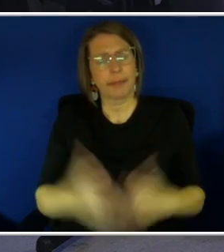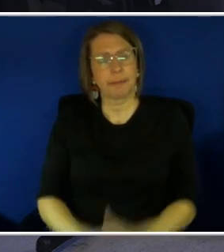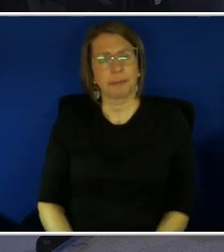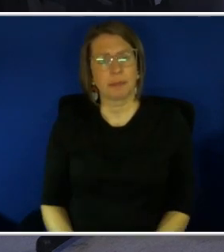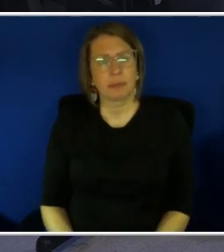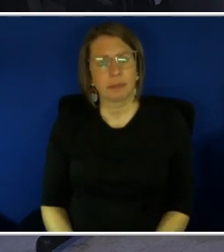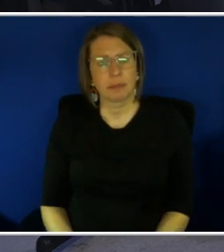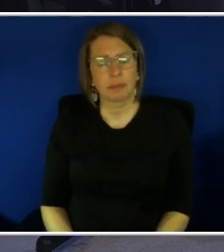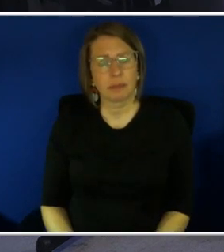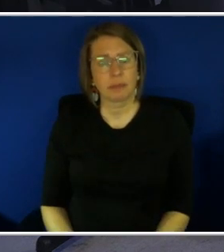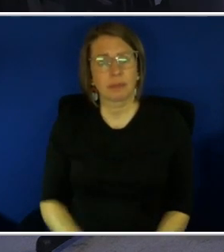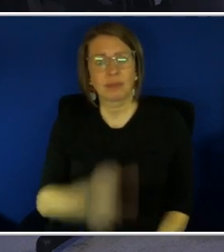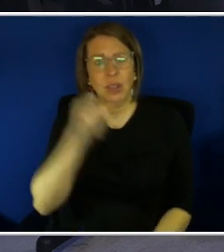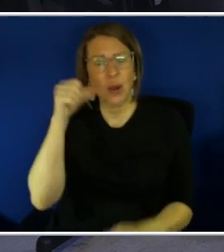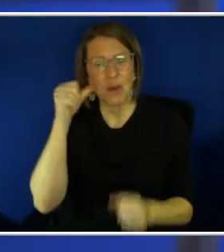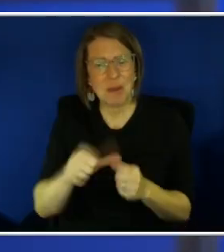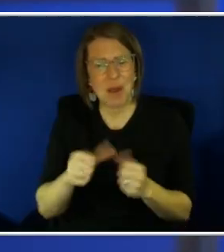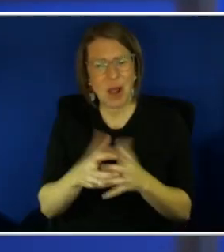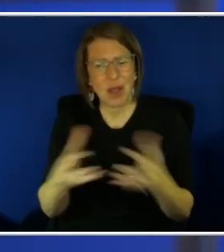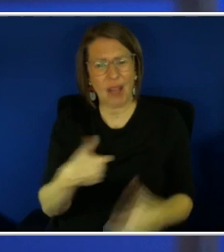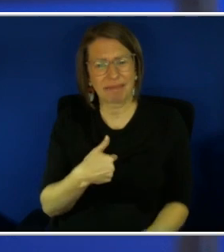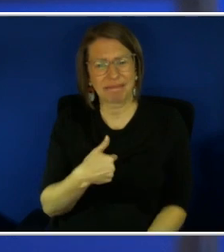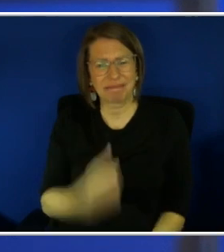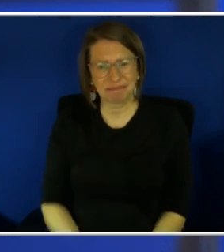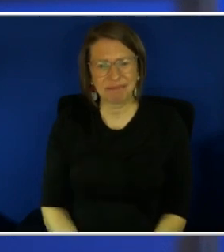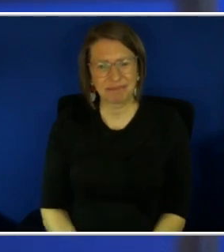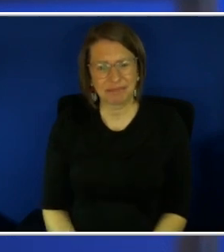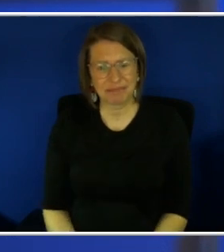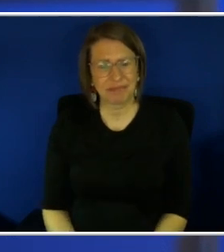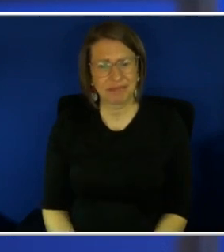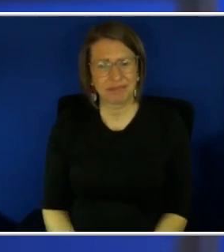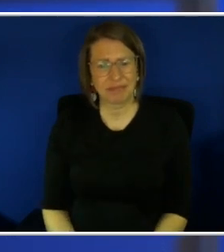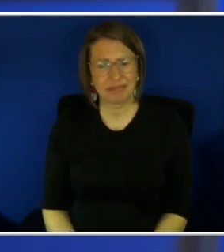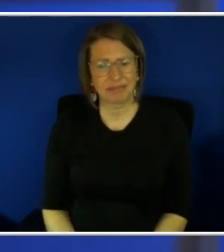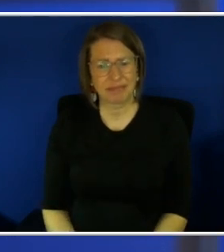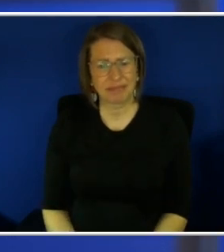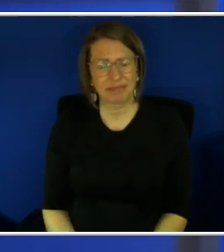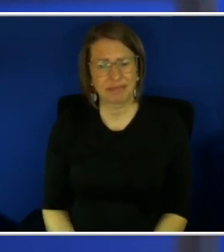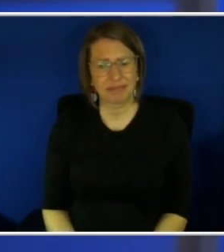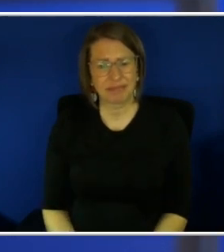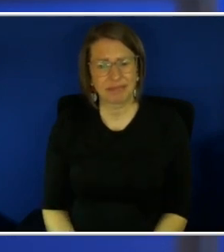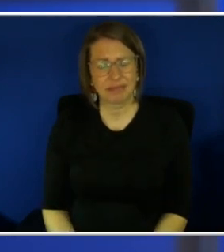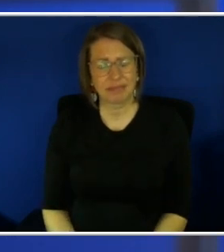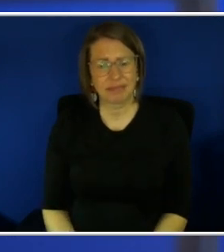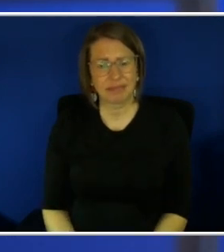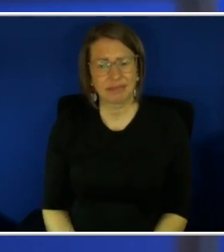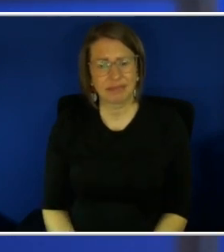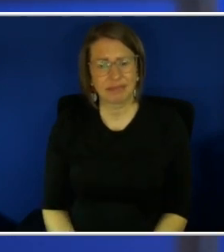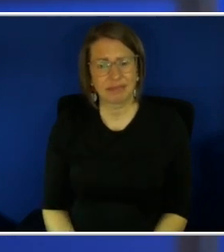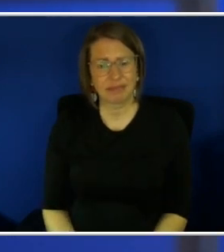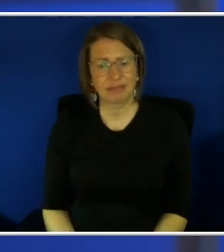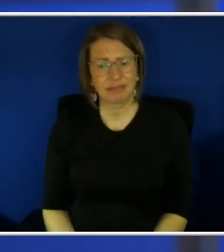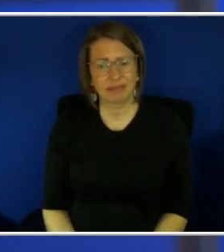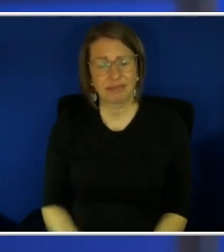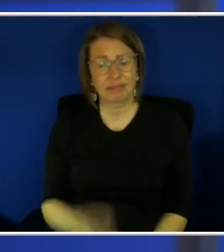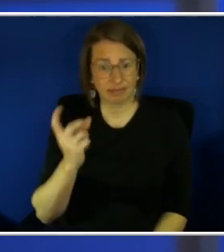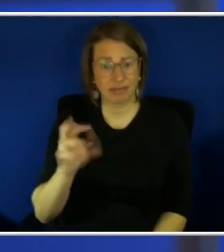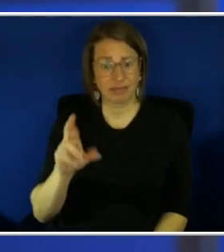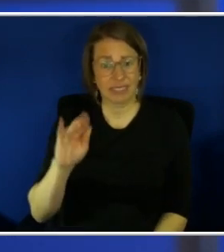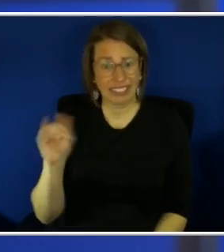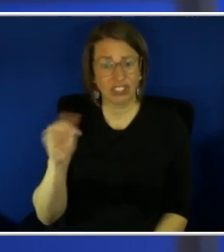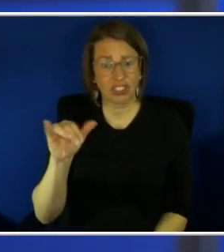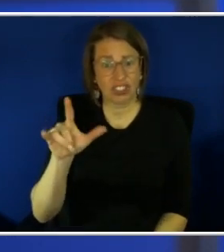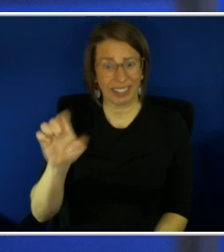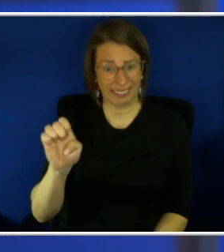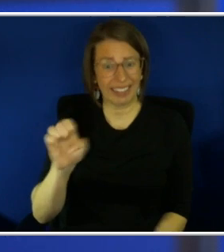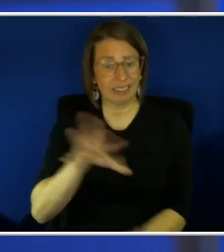I don't remember a lot. I got caught part of it that Dr. J. Lee was going to be involved,